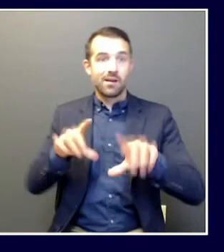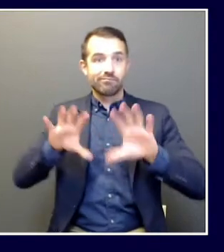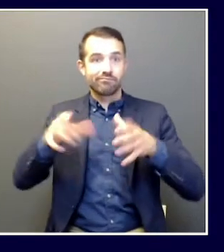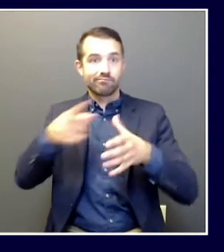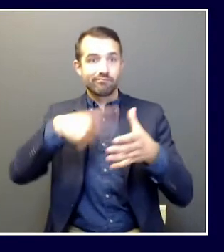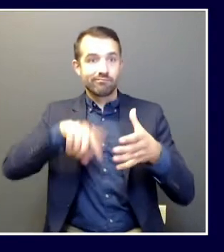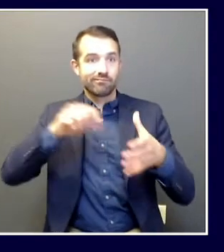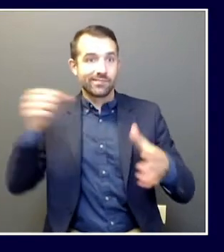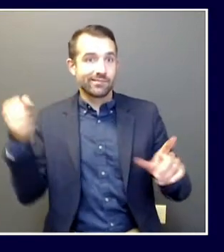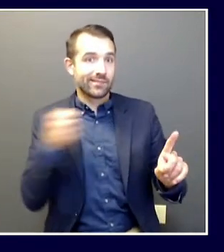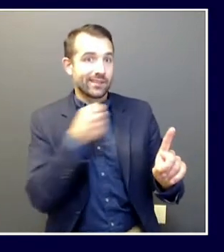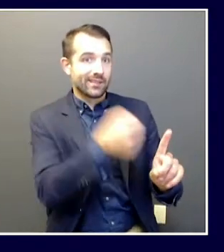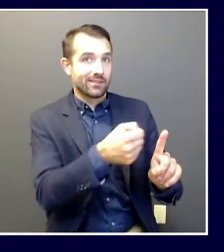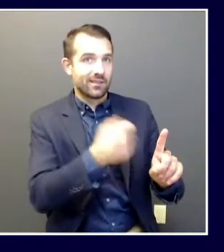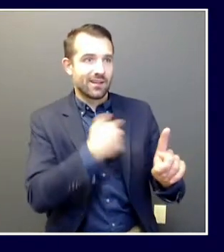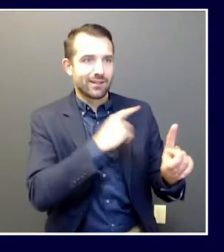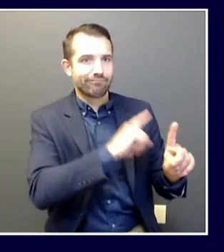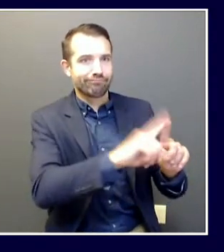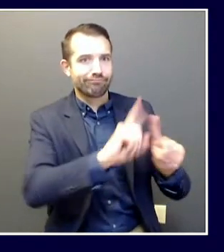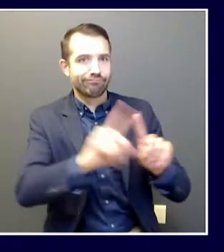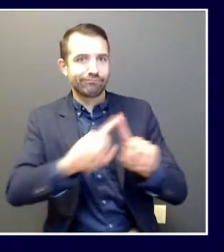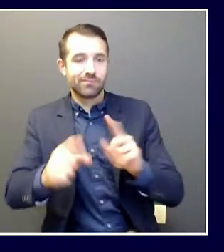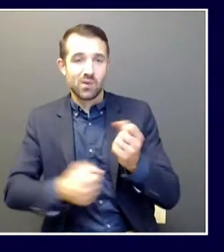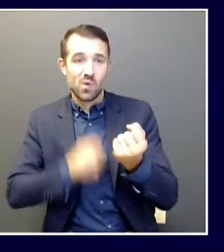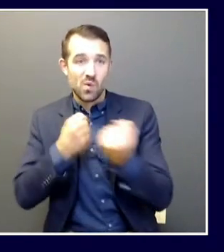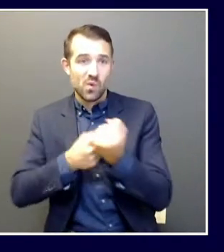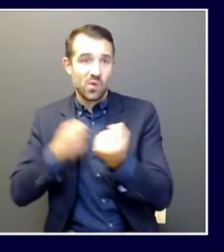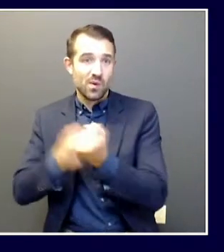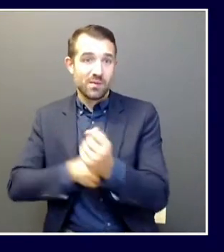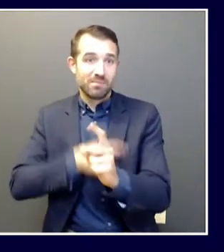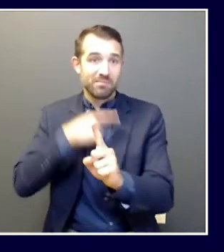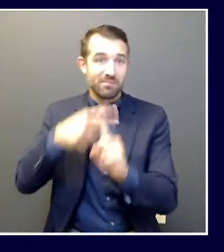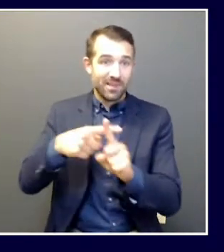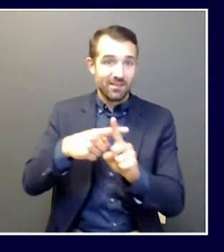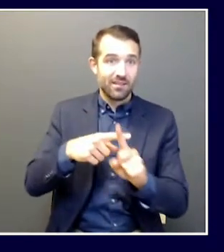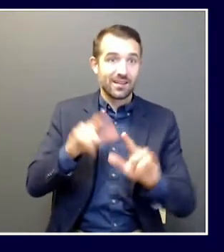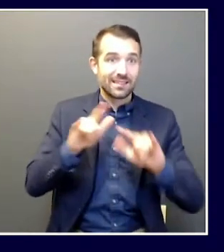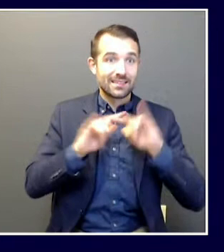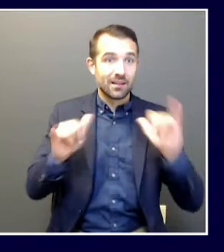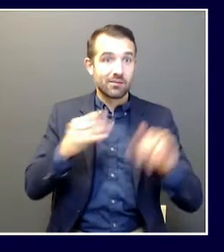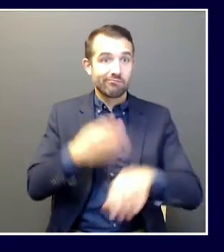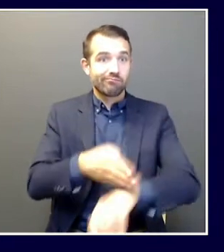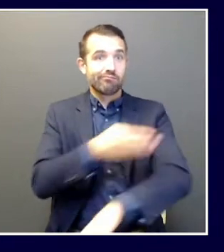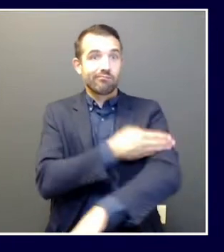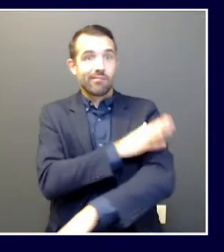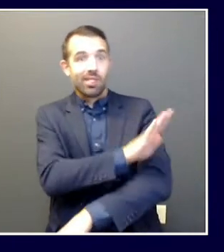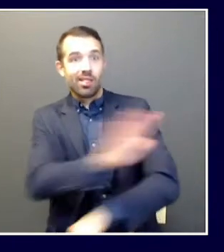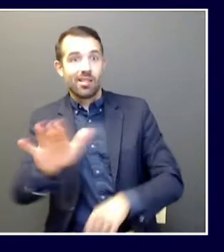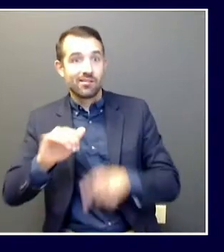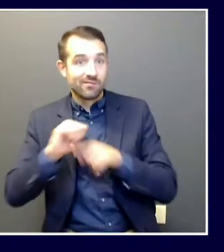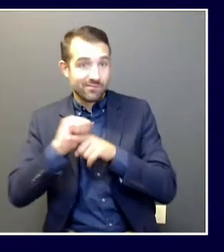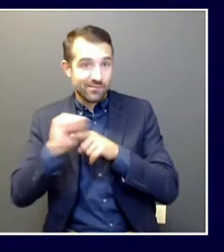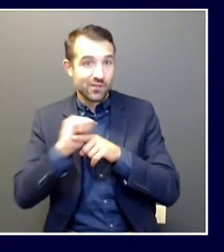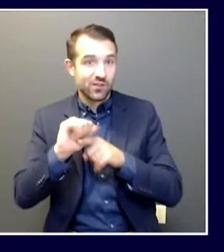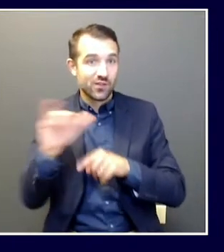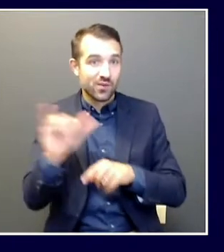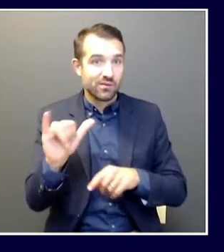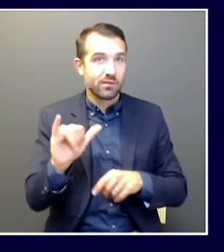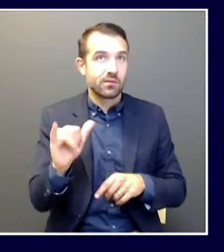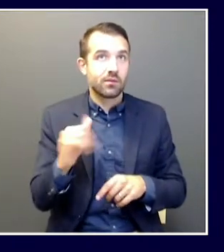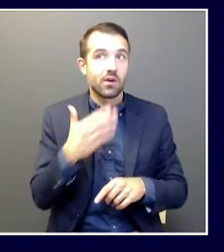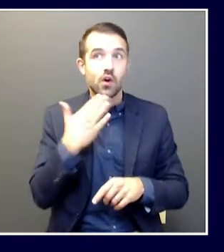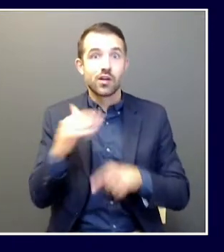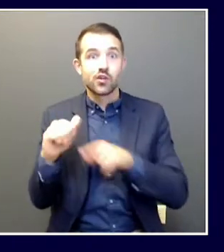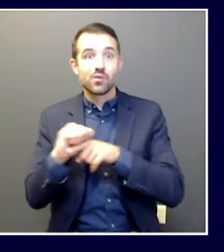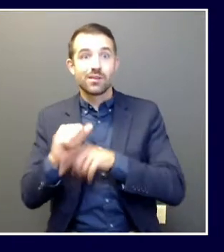that we have, including best practices, just kind of saying, this is what this different facility did. Would that work for you? So that is an ongoing effort